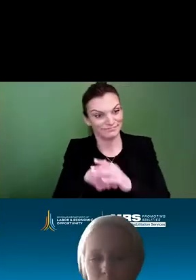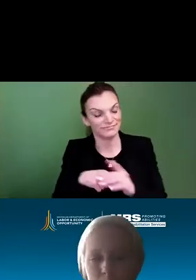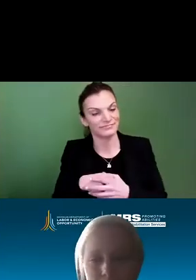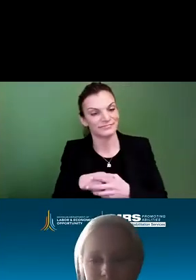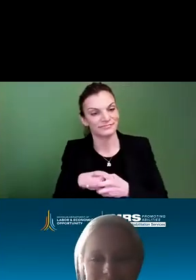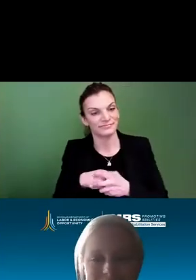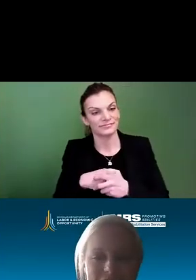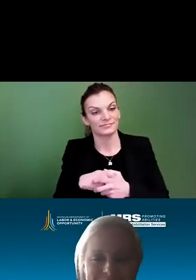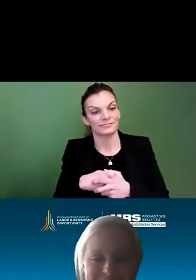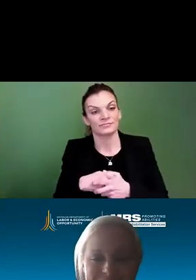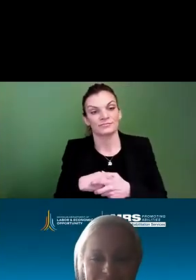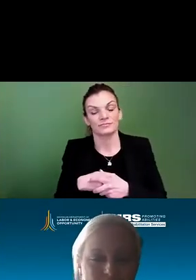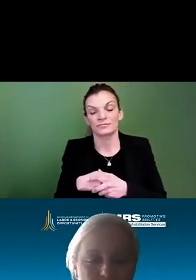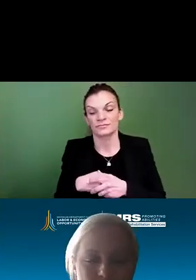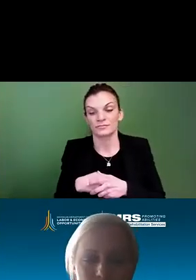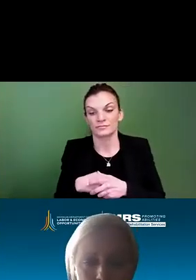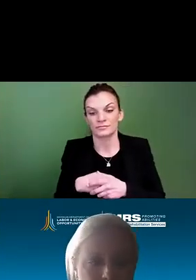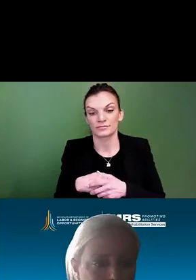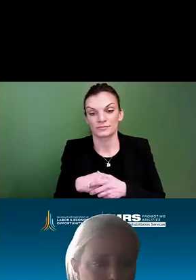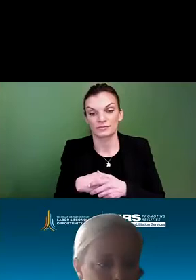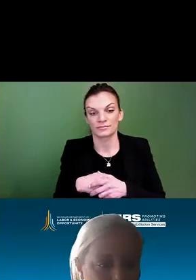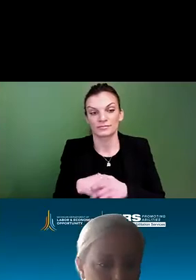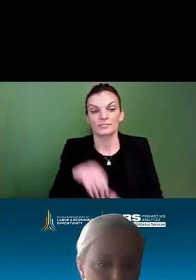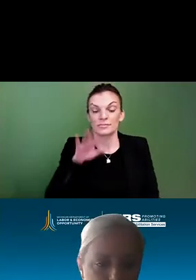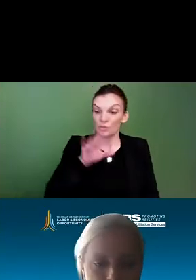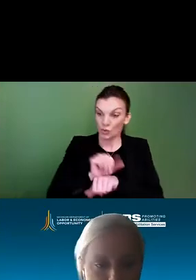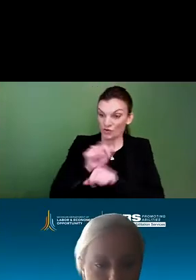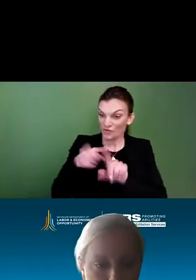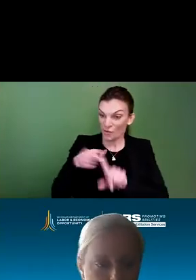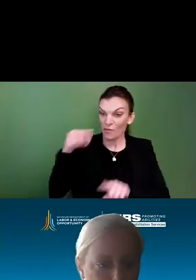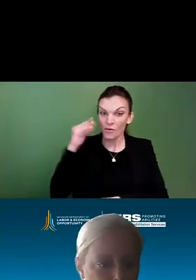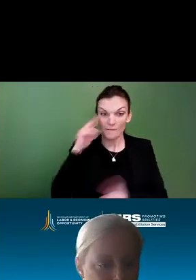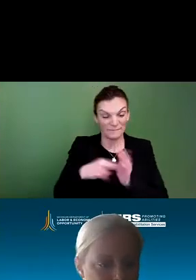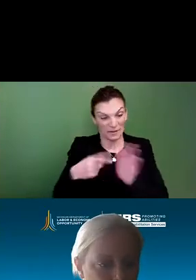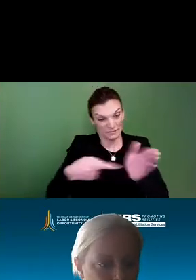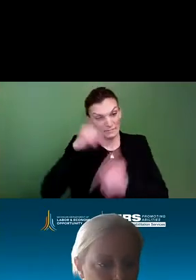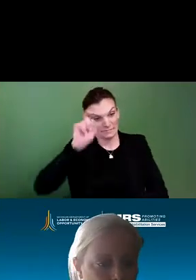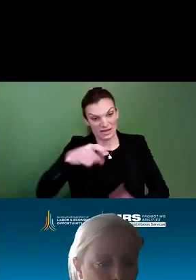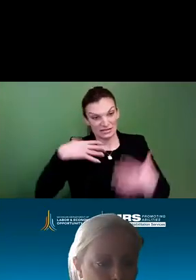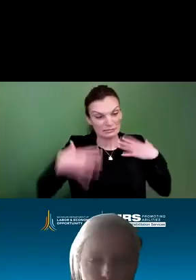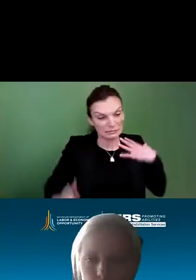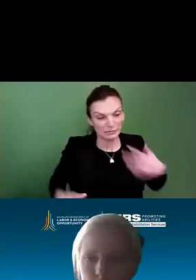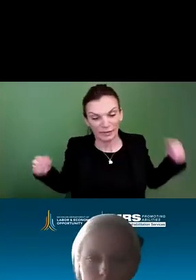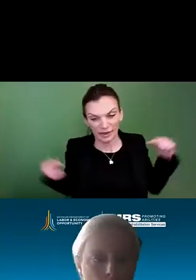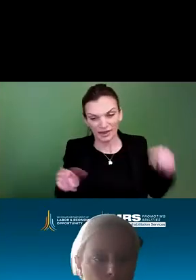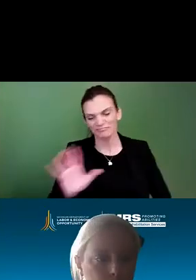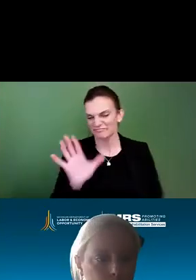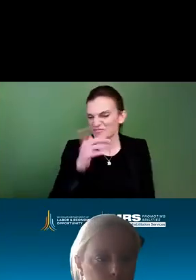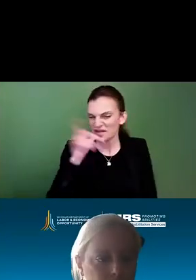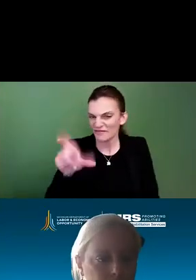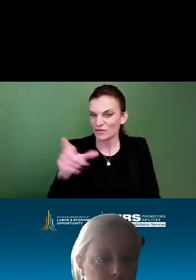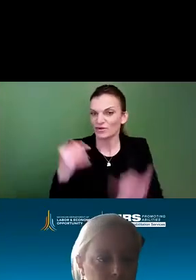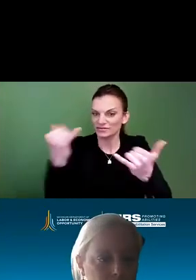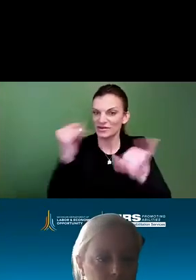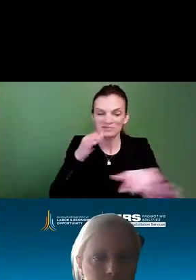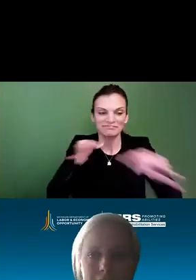from home experience, it does not need to include those extra aches and pains. And we're going to talk about why that's important and how to prevent